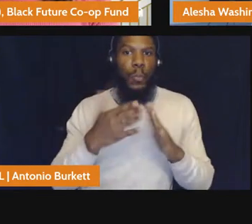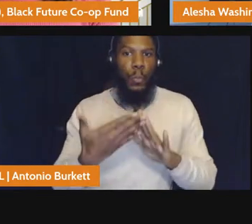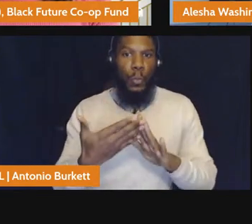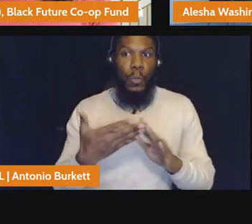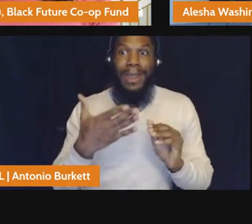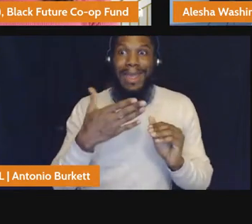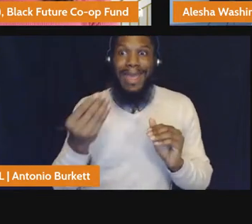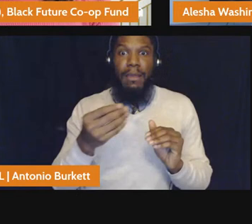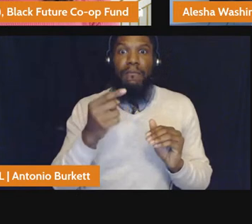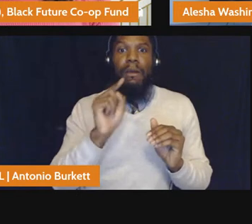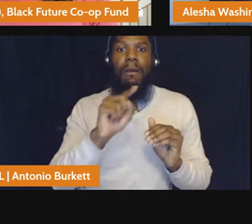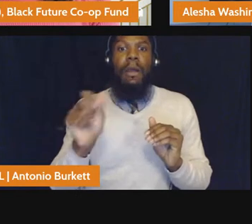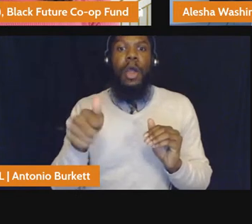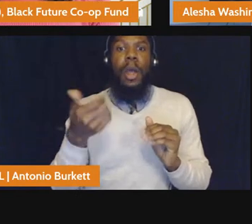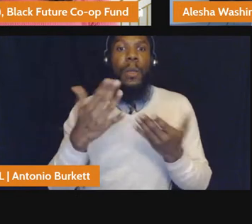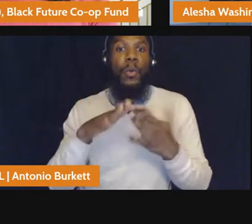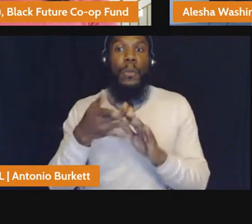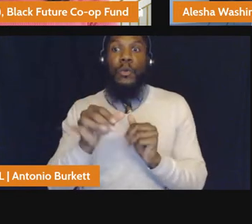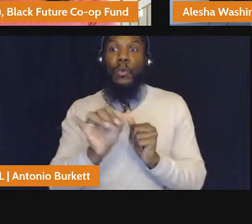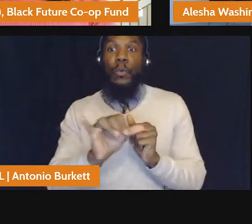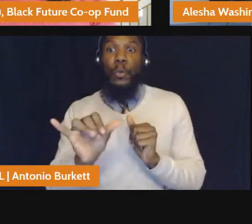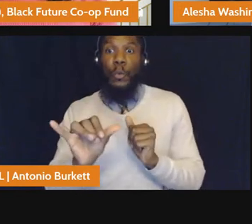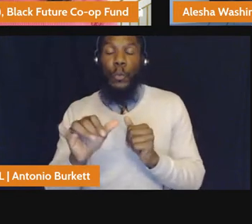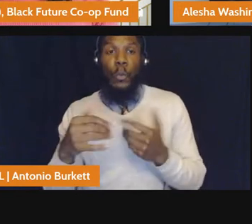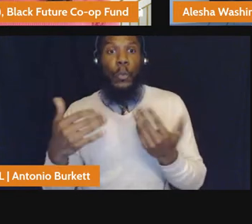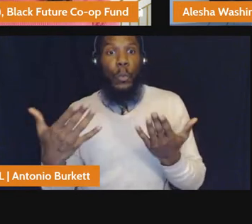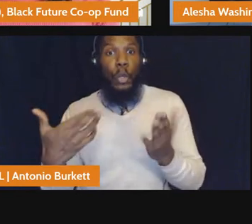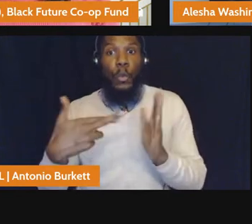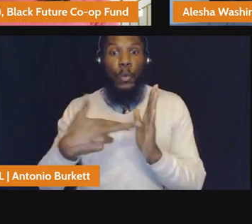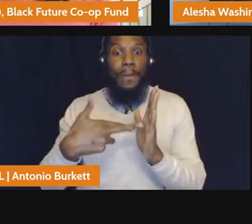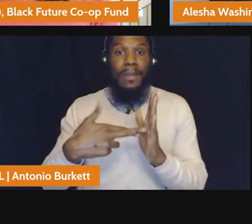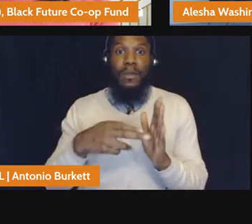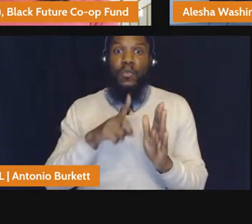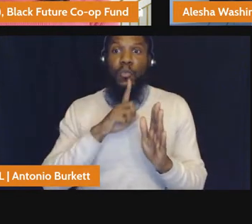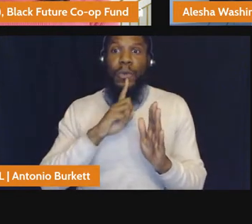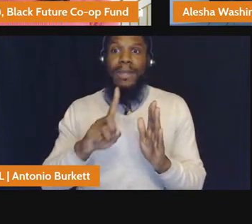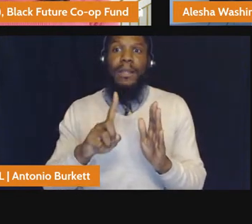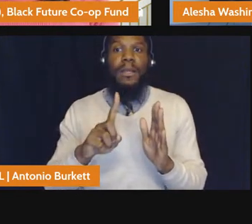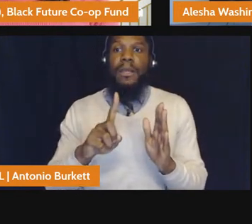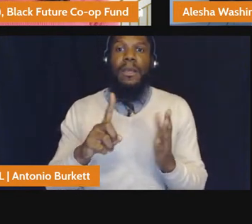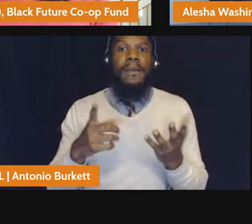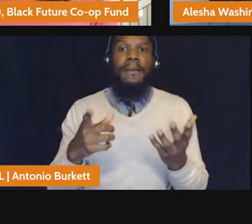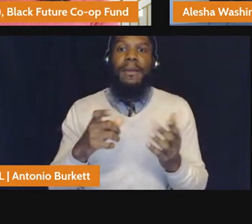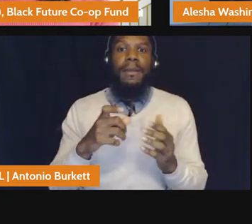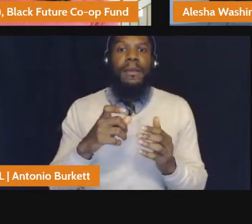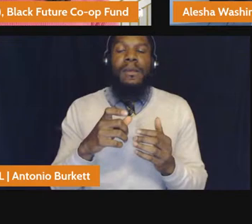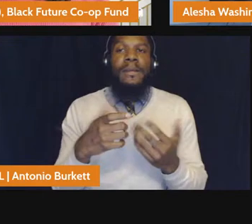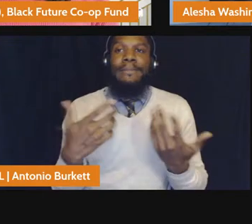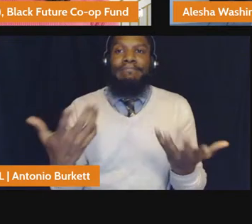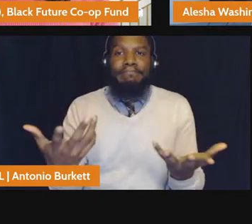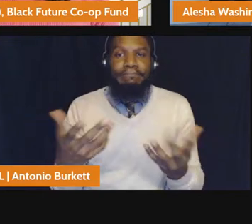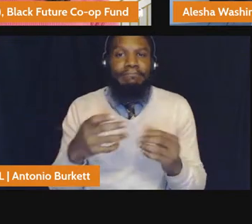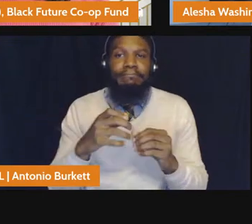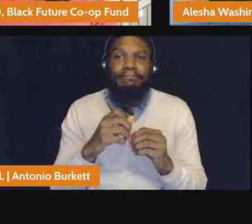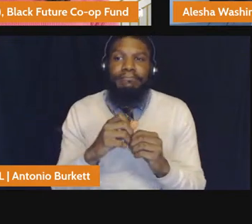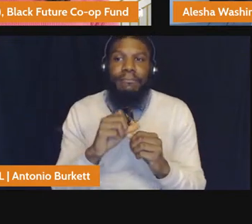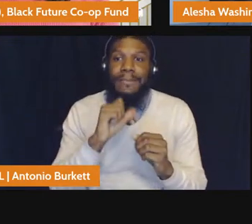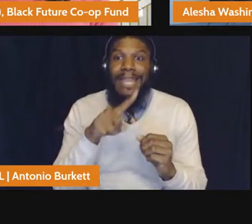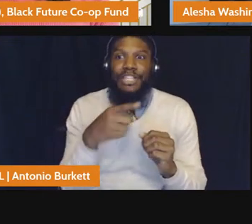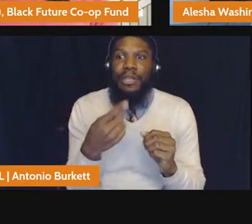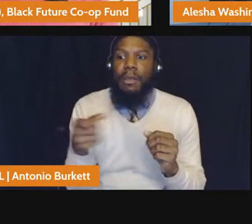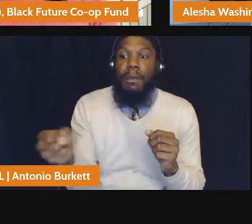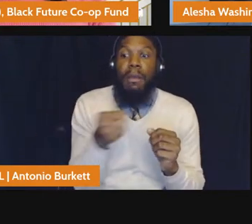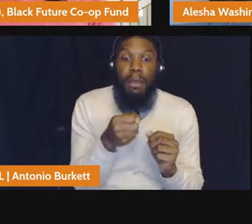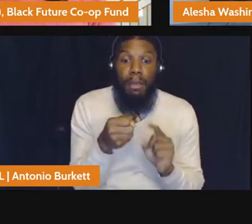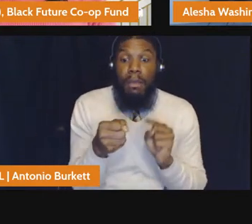other communities as well. So I think that representation is more than just, you know, just having a person of color or